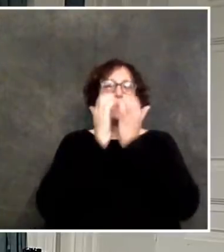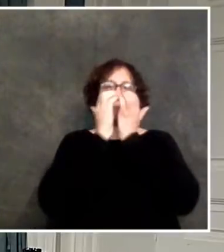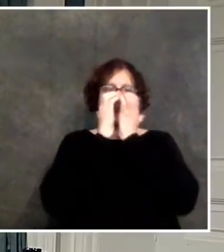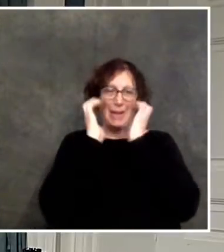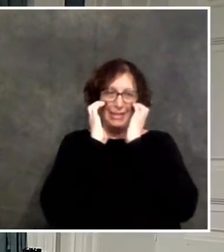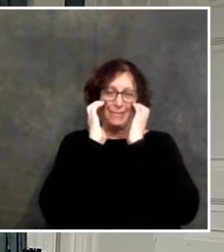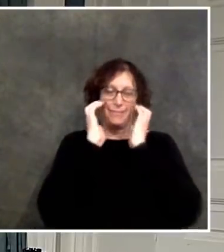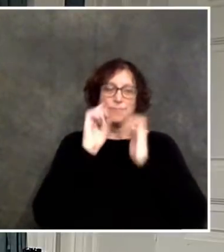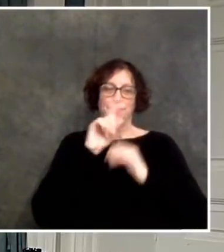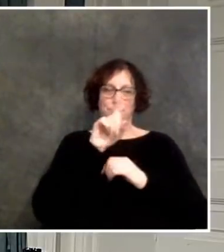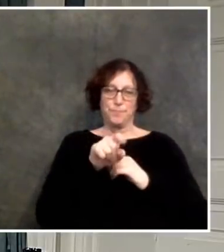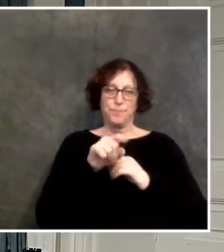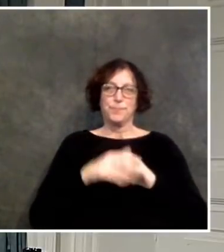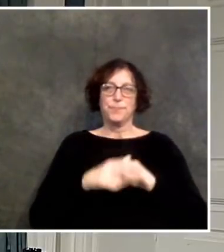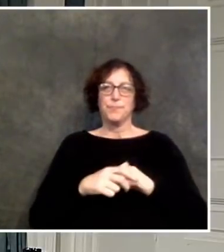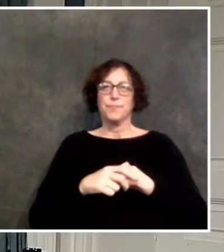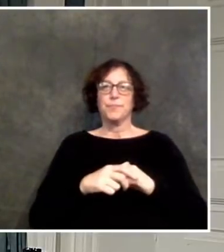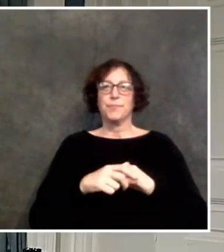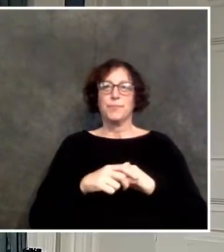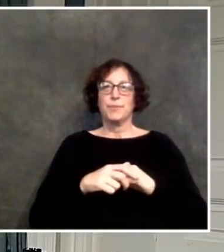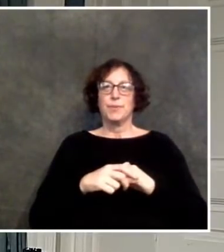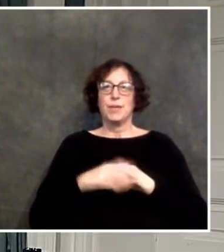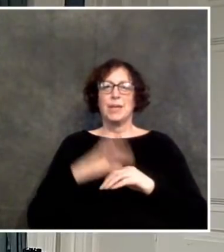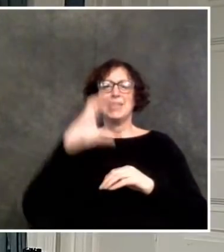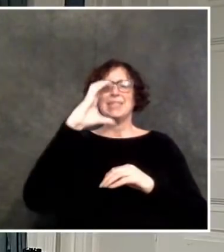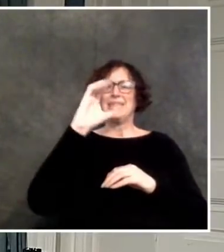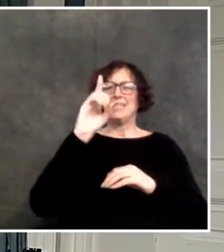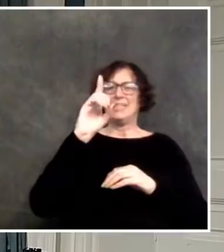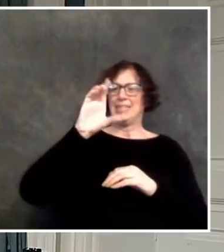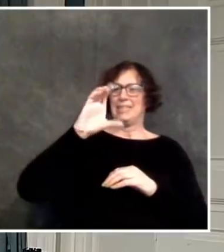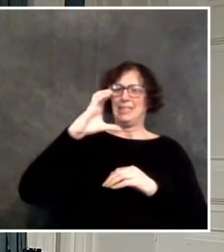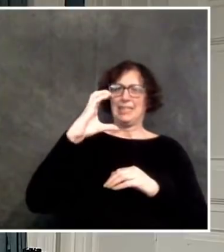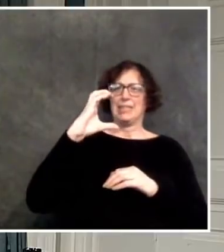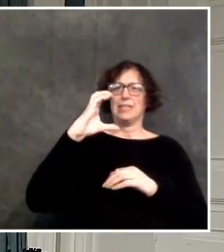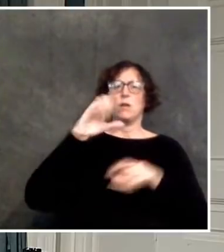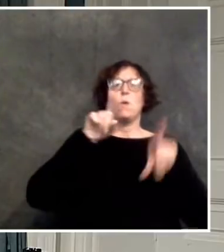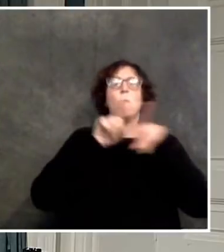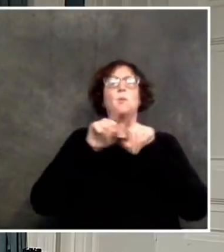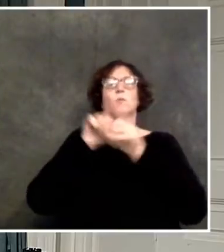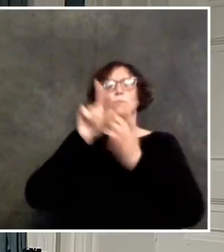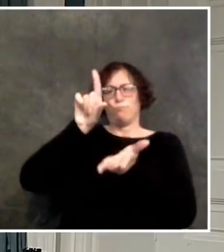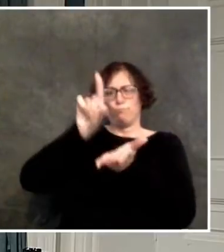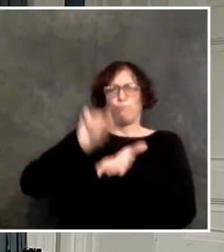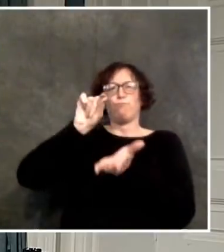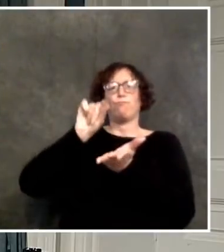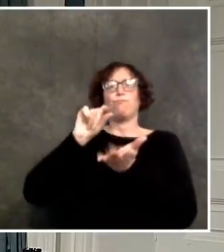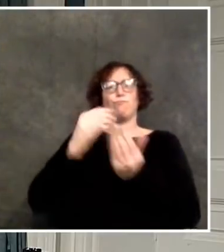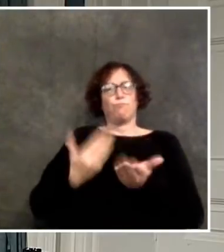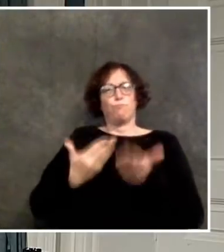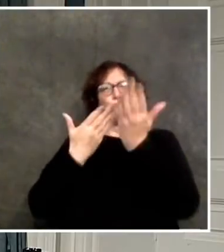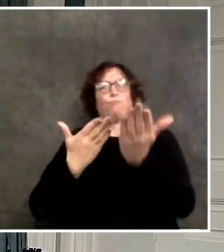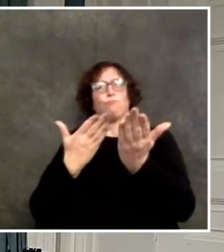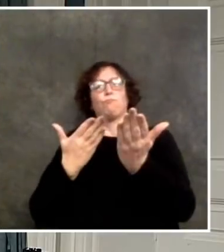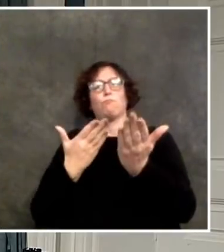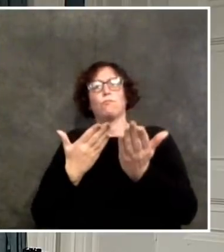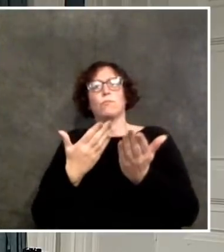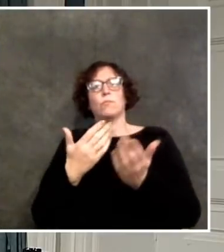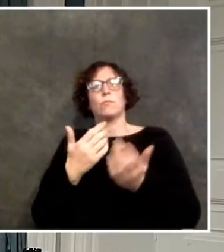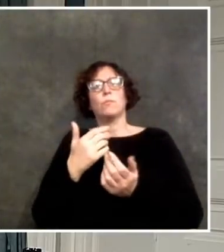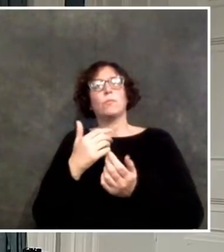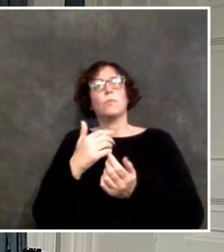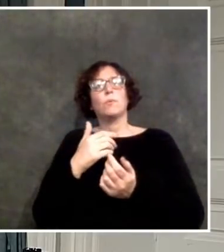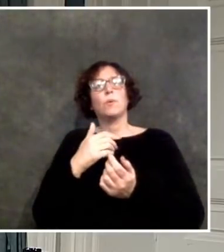guidance today, and I'm wondering about the timeline. Dr. Barbeau, did you ever think about doing this